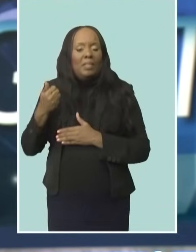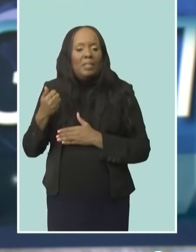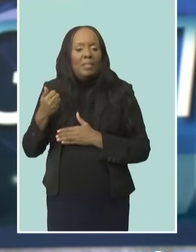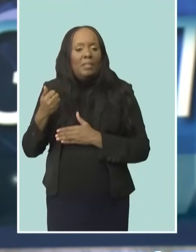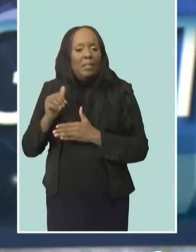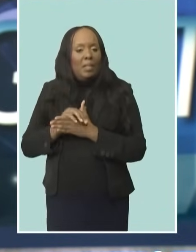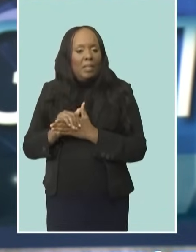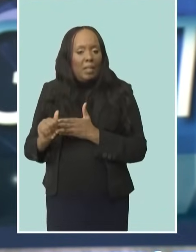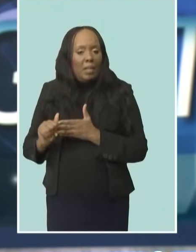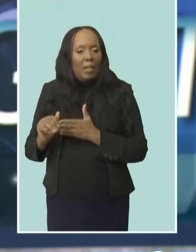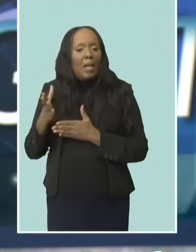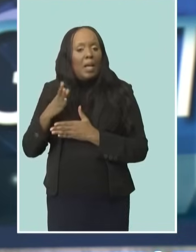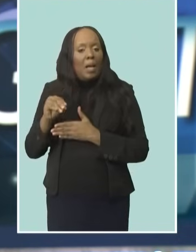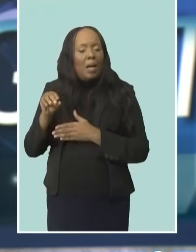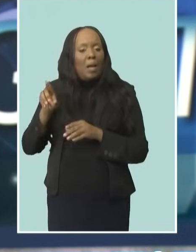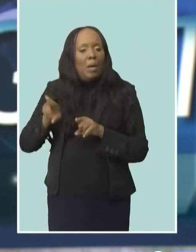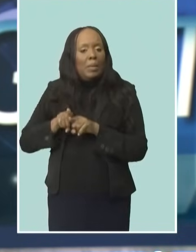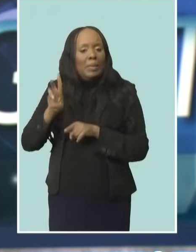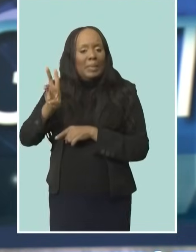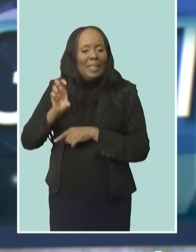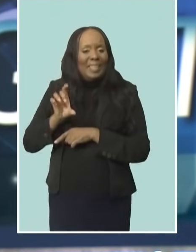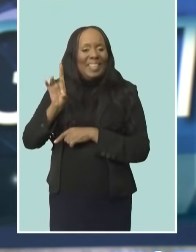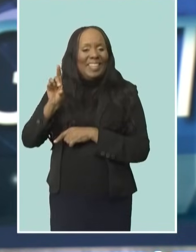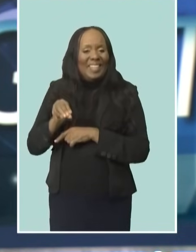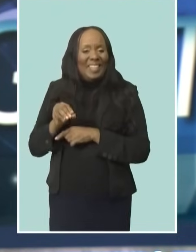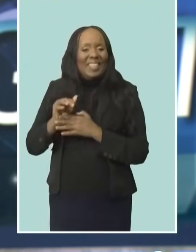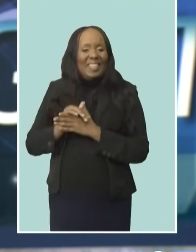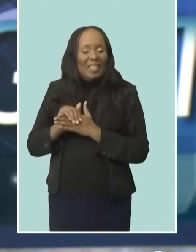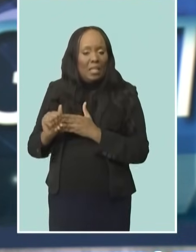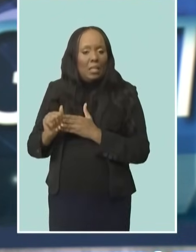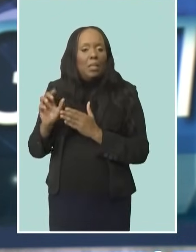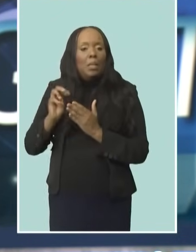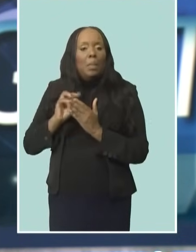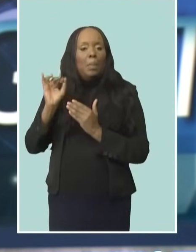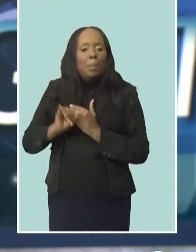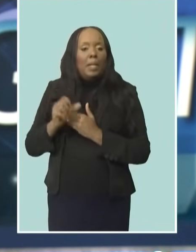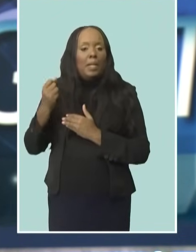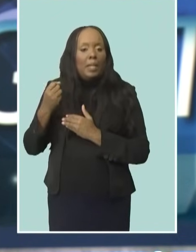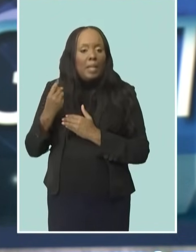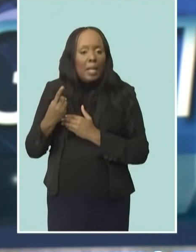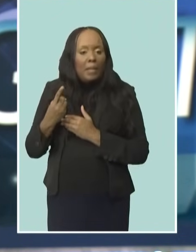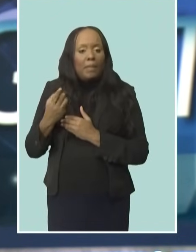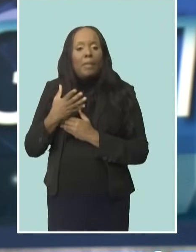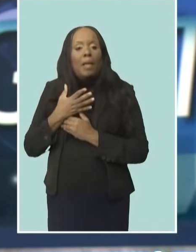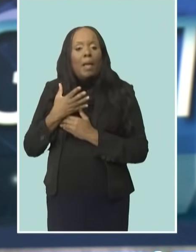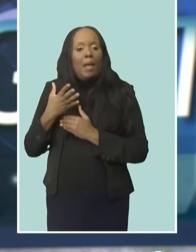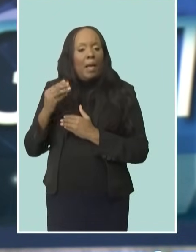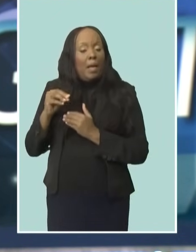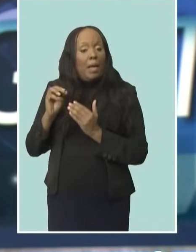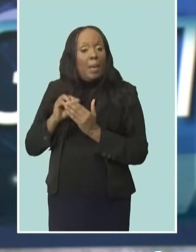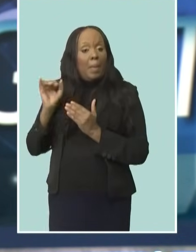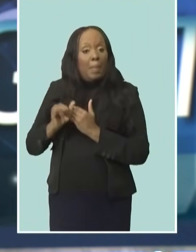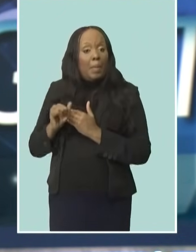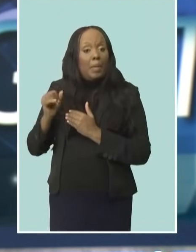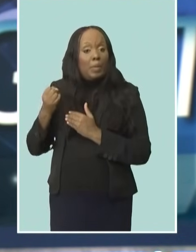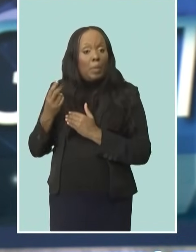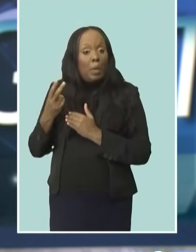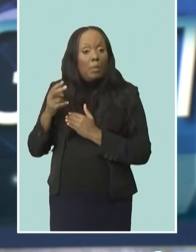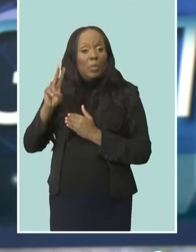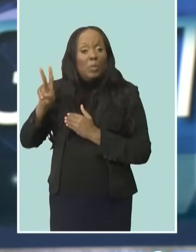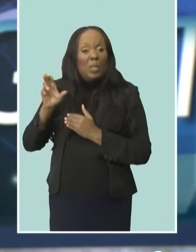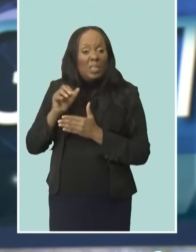$60,410.69, laundering $680 on May 11th, laundering $200 on May 12th, and